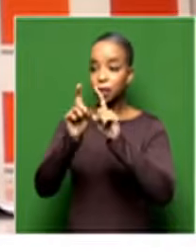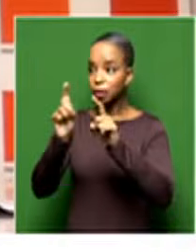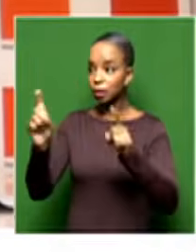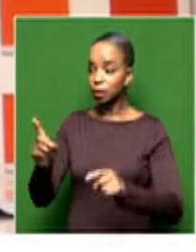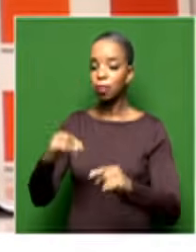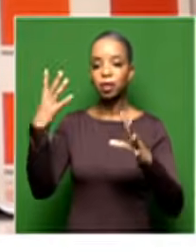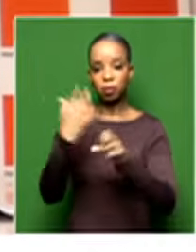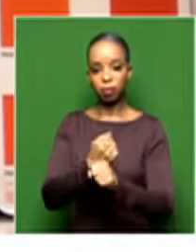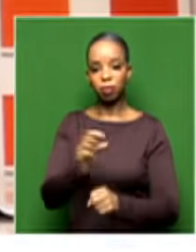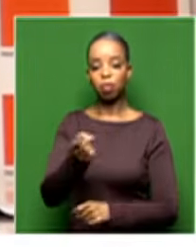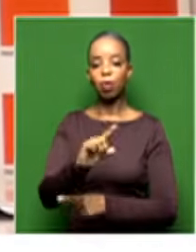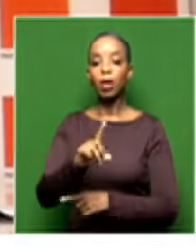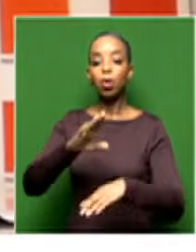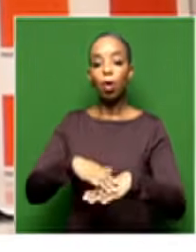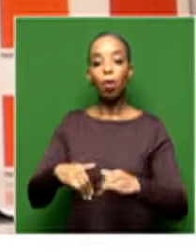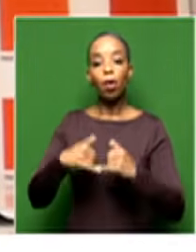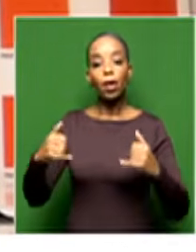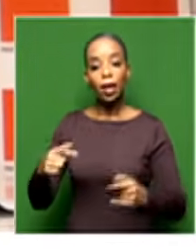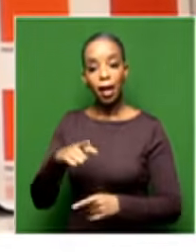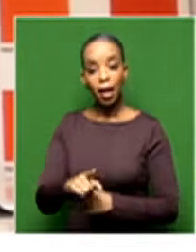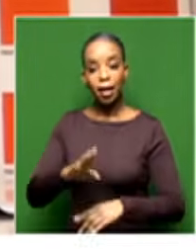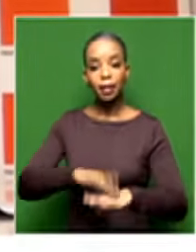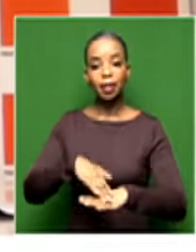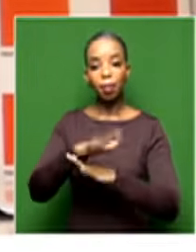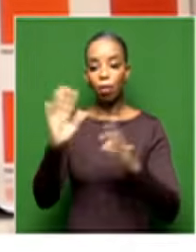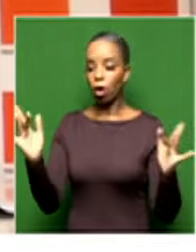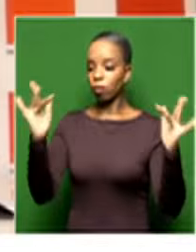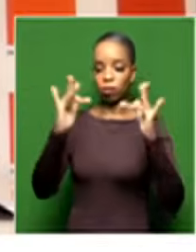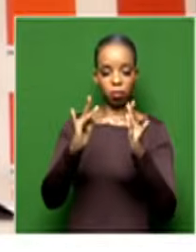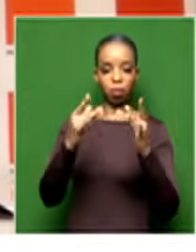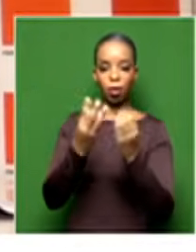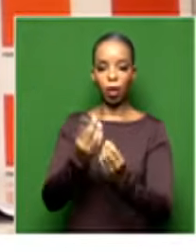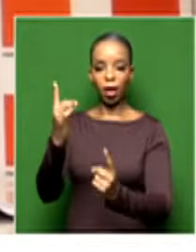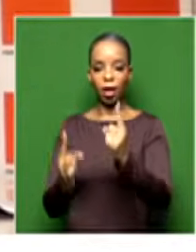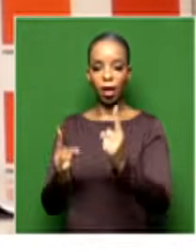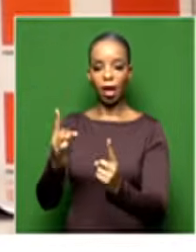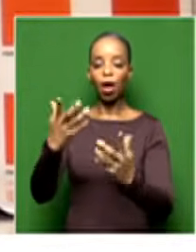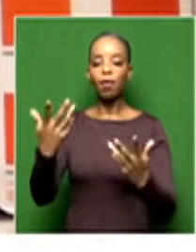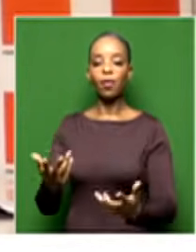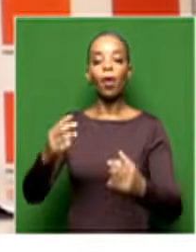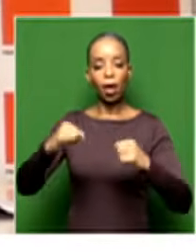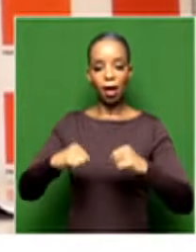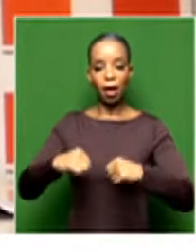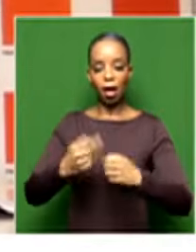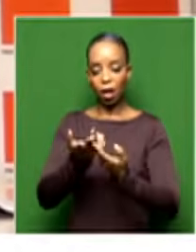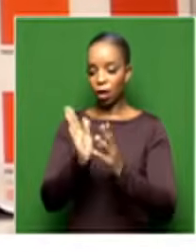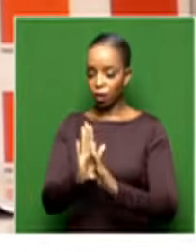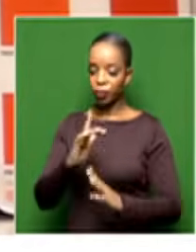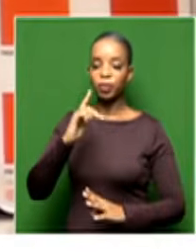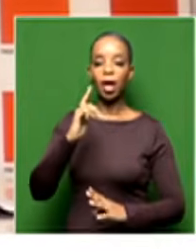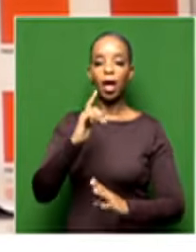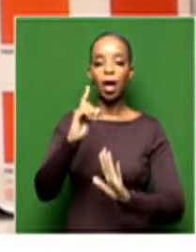and retail become more in synergy with each other to allow brands to